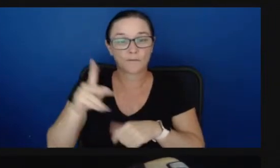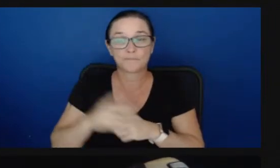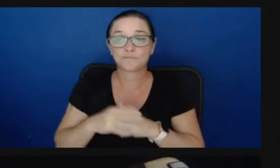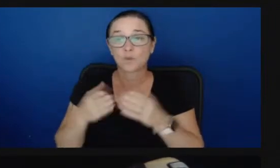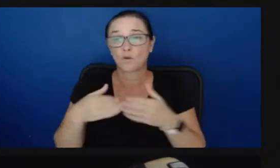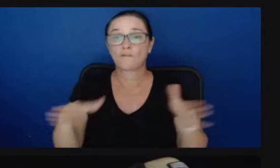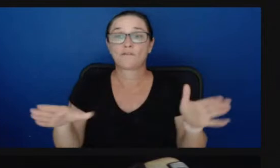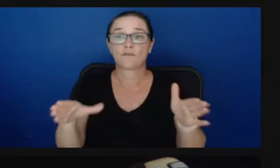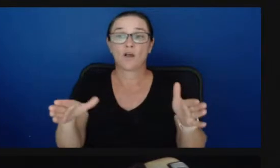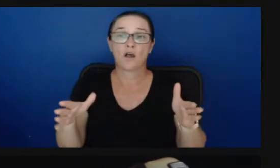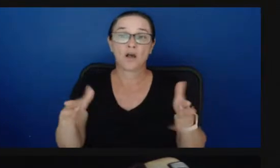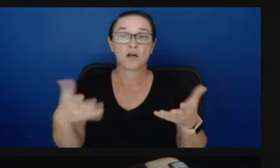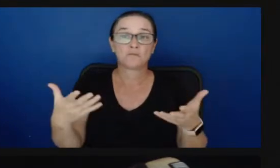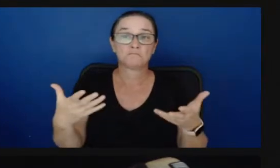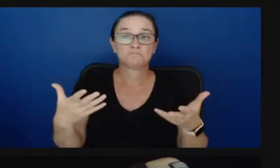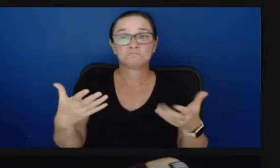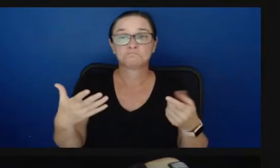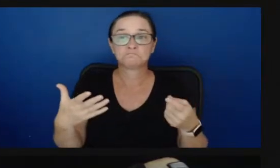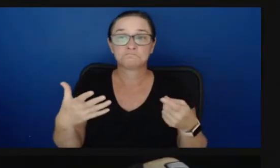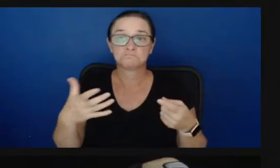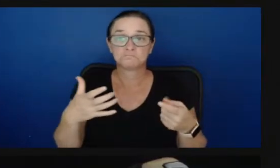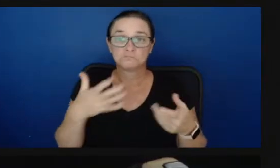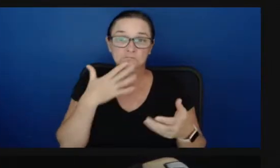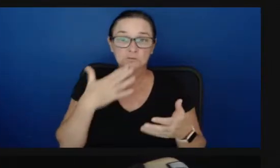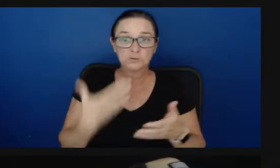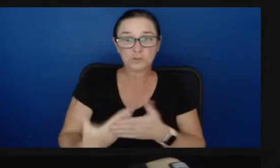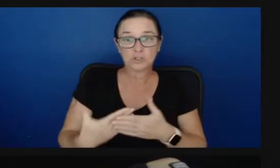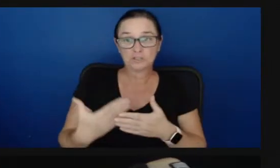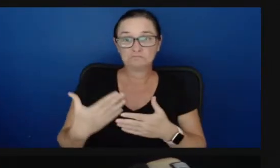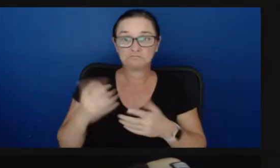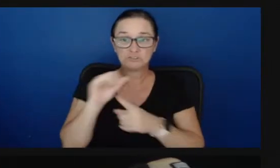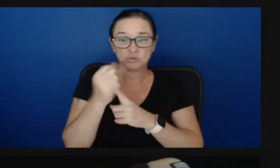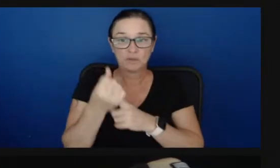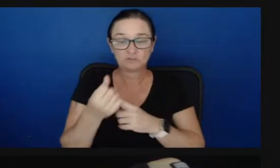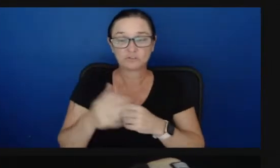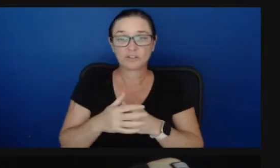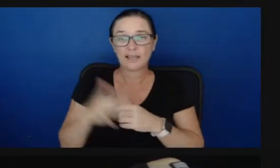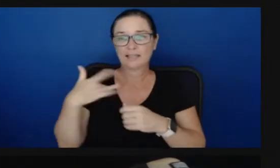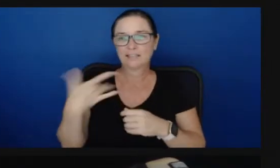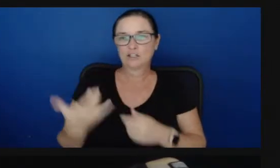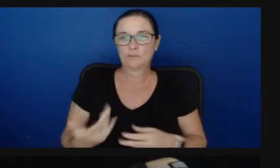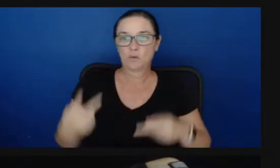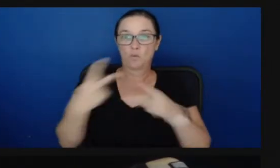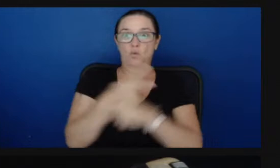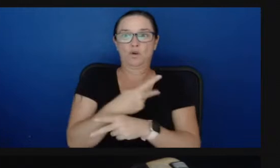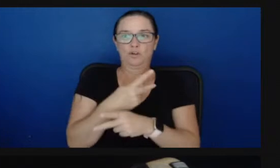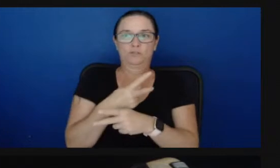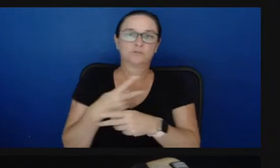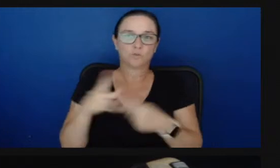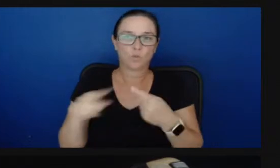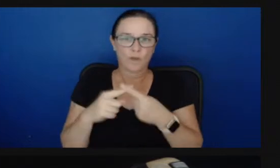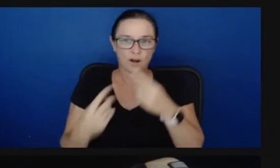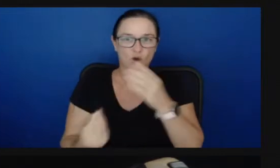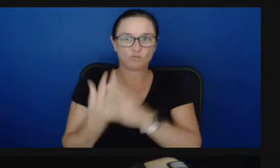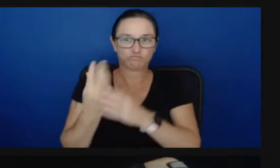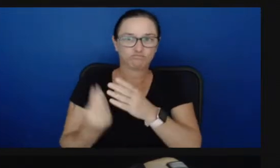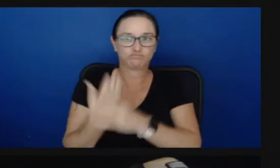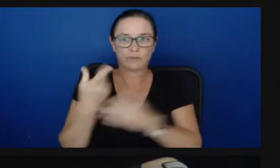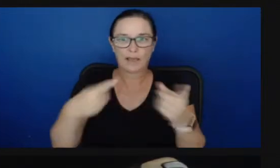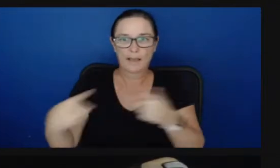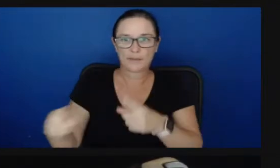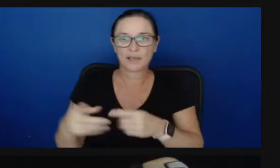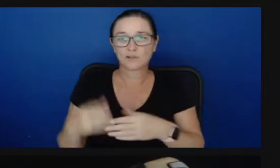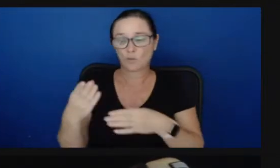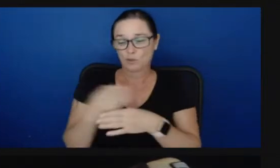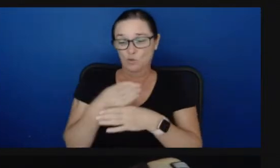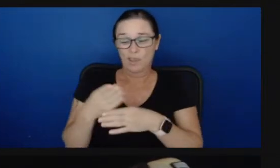for gas. The gases are usually worse when an eruption actually begins, the very first few days. So just a reminder that between eruptions, like